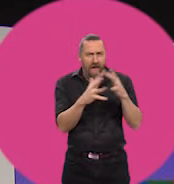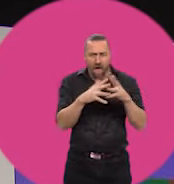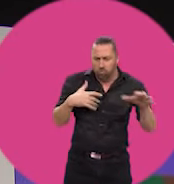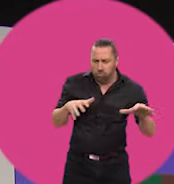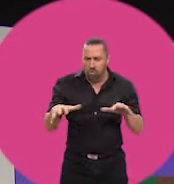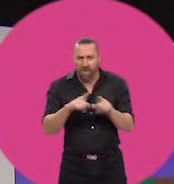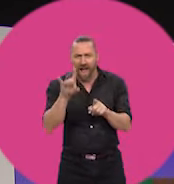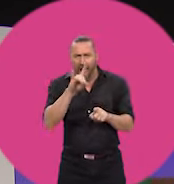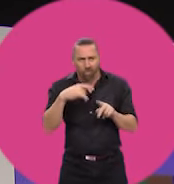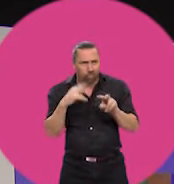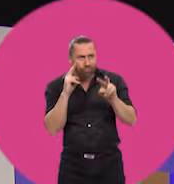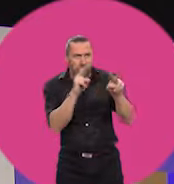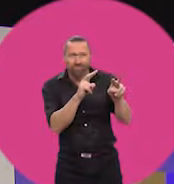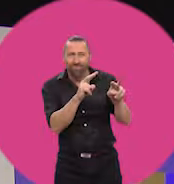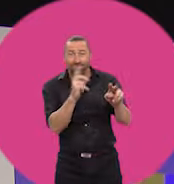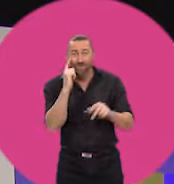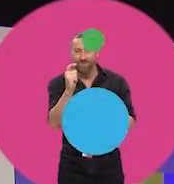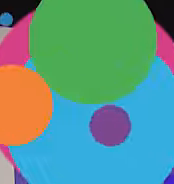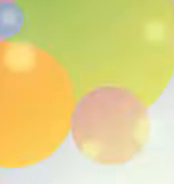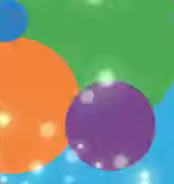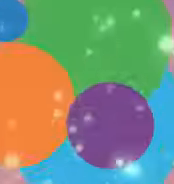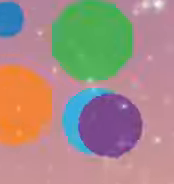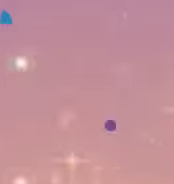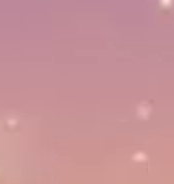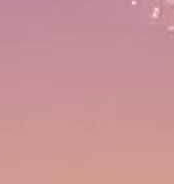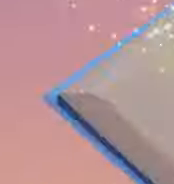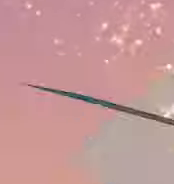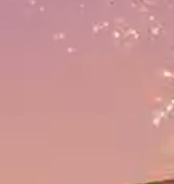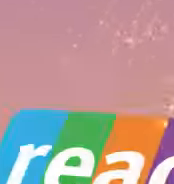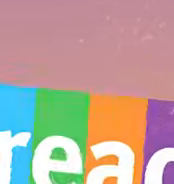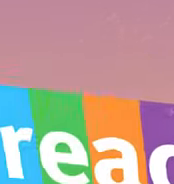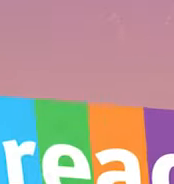how to move like animals. See you soon.